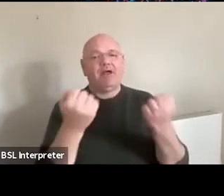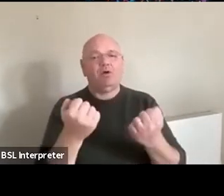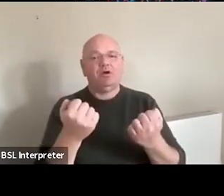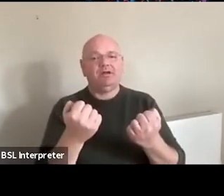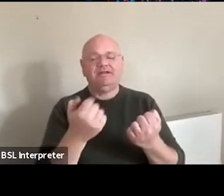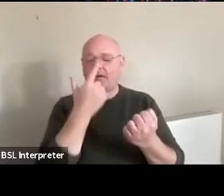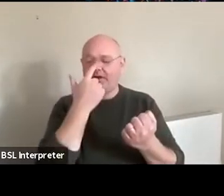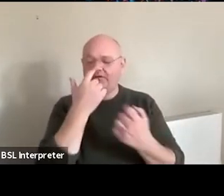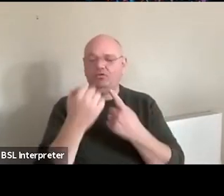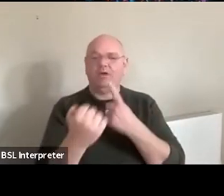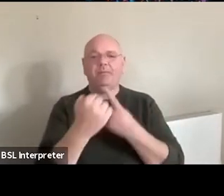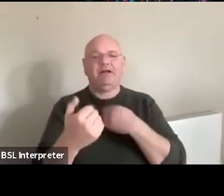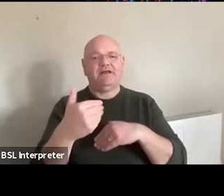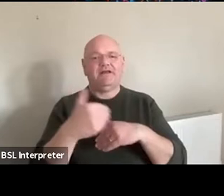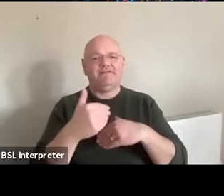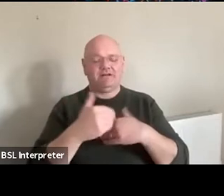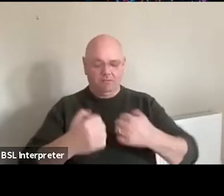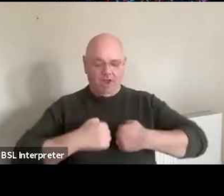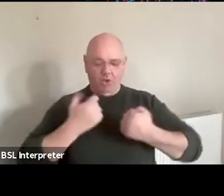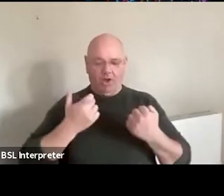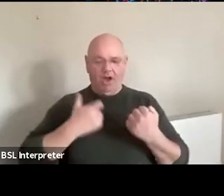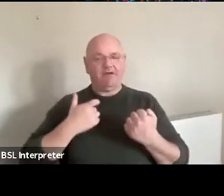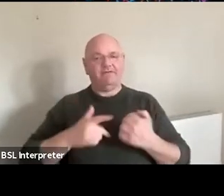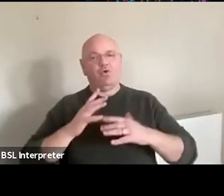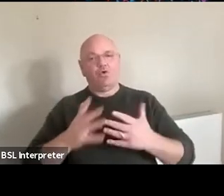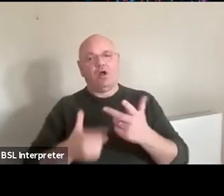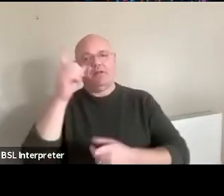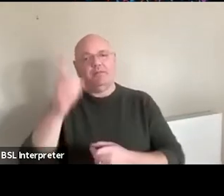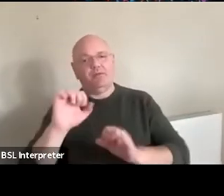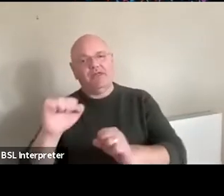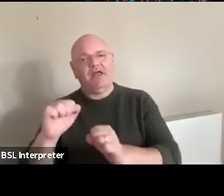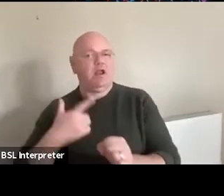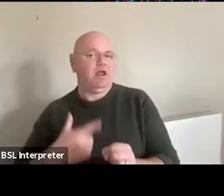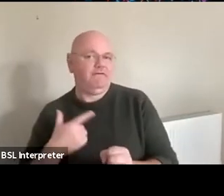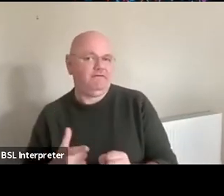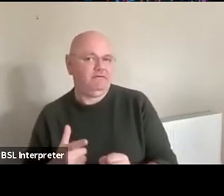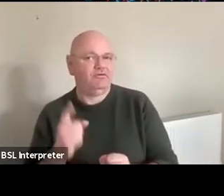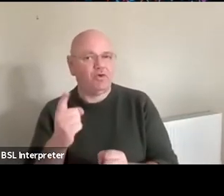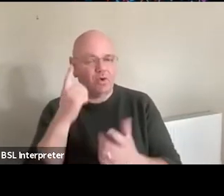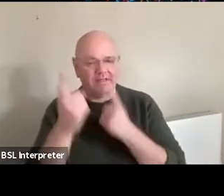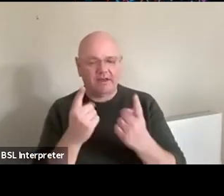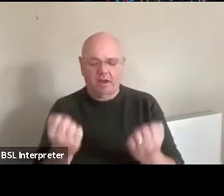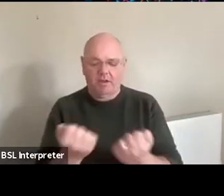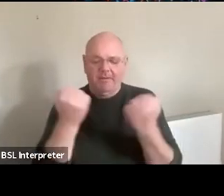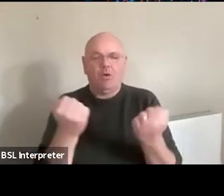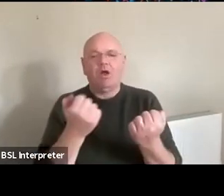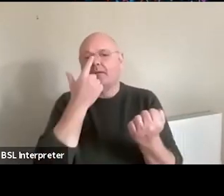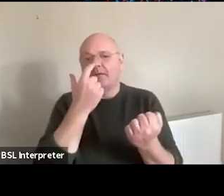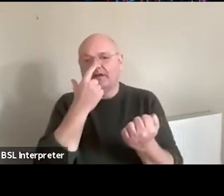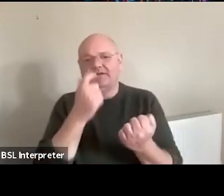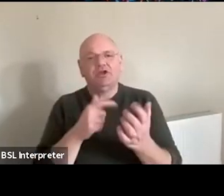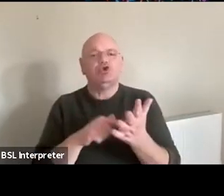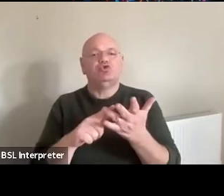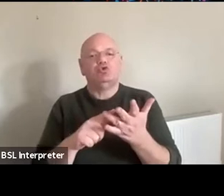life and the lives of others. So, I mean, in the briefest sense, power is the ability to act, but she expands that, is